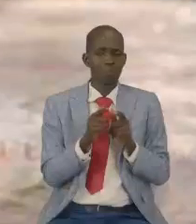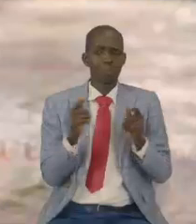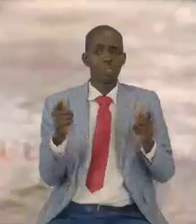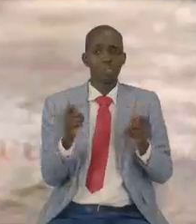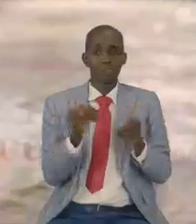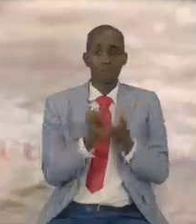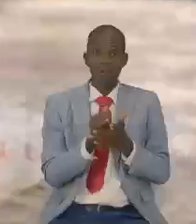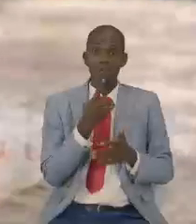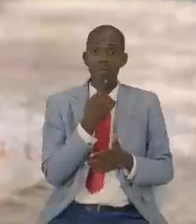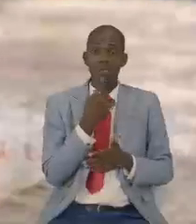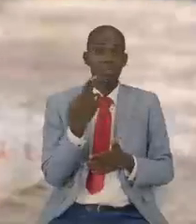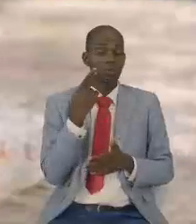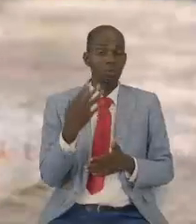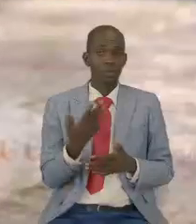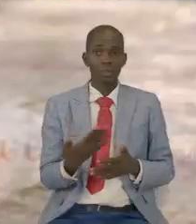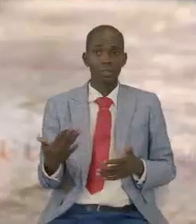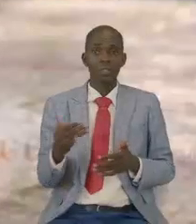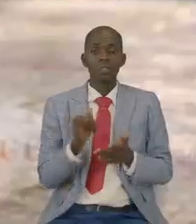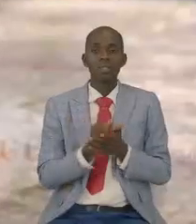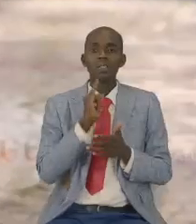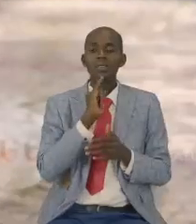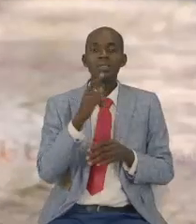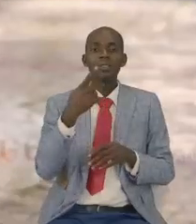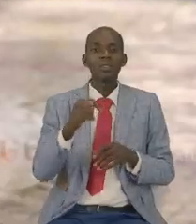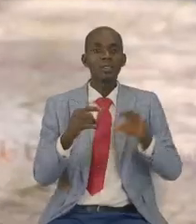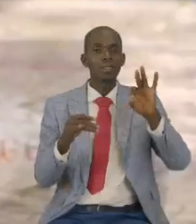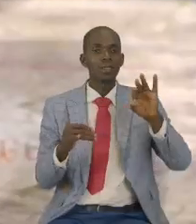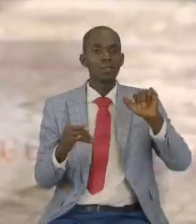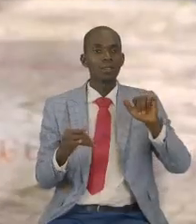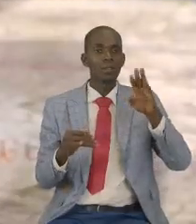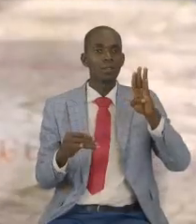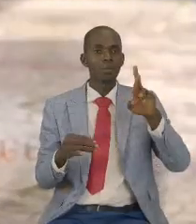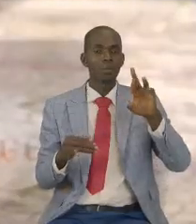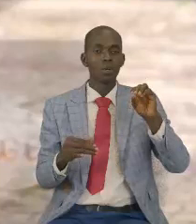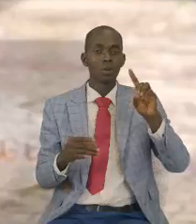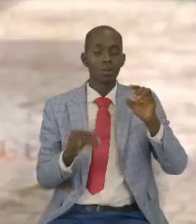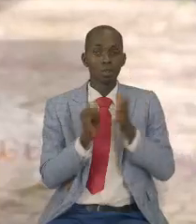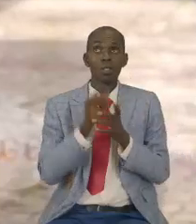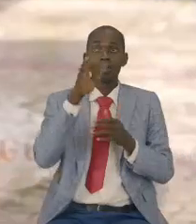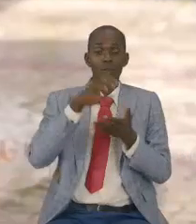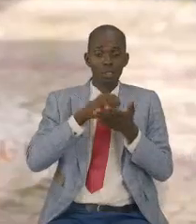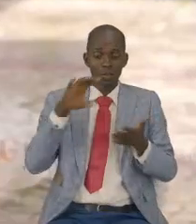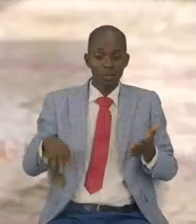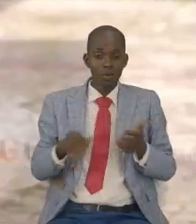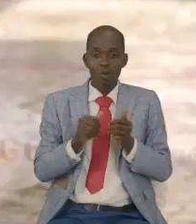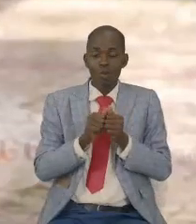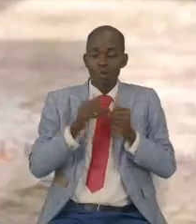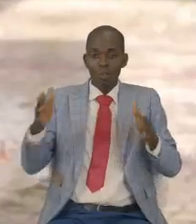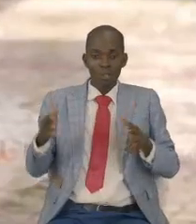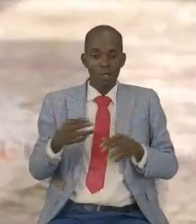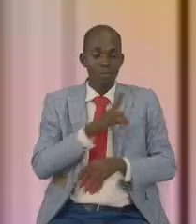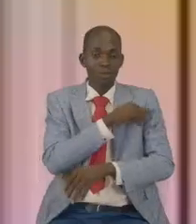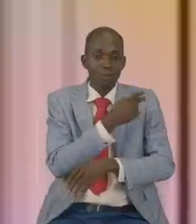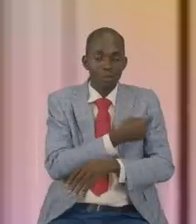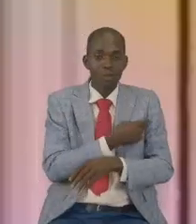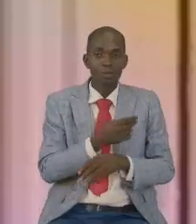God did the operation without no knife, no hospital. When I go back to the scan, they confirm